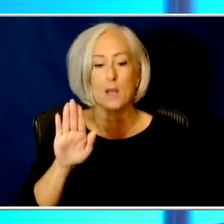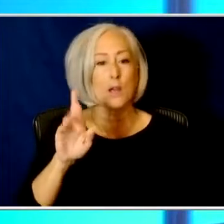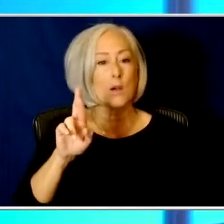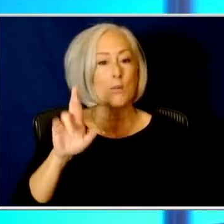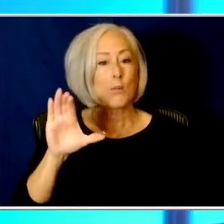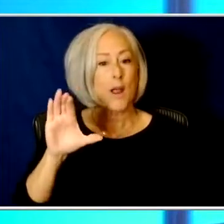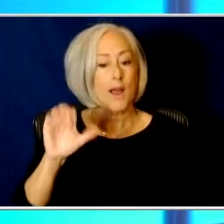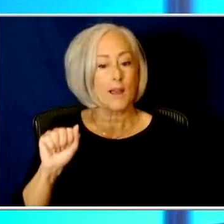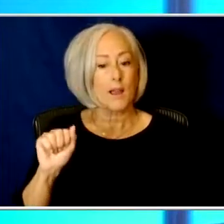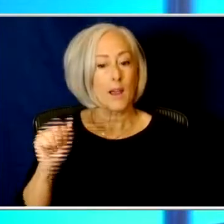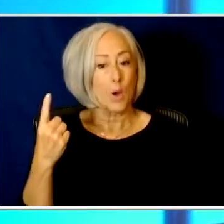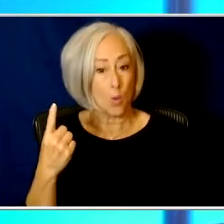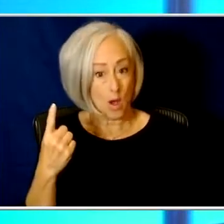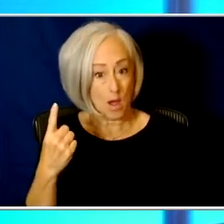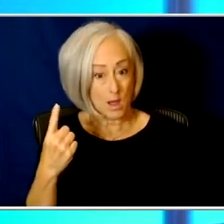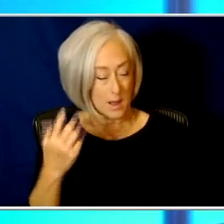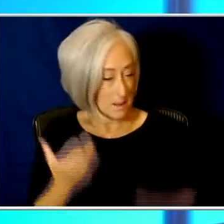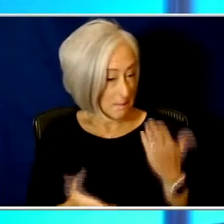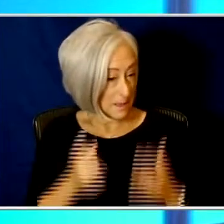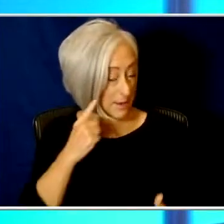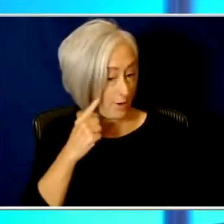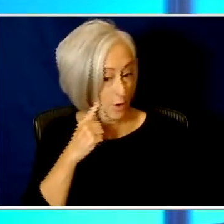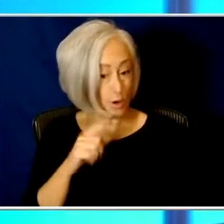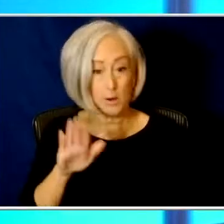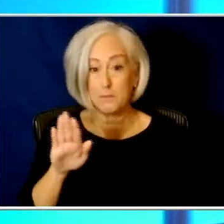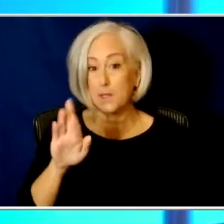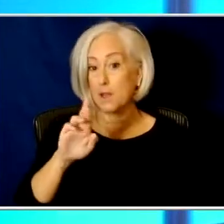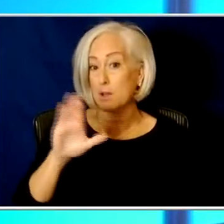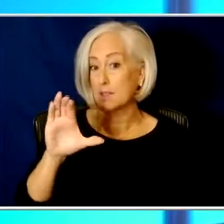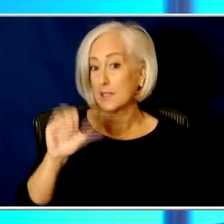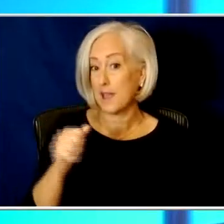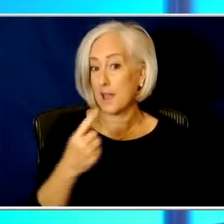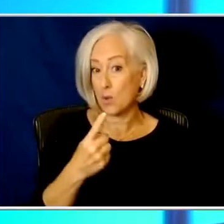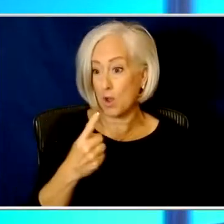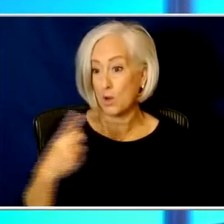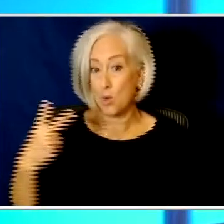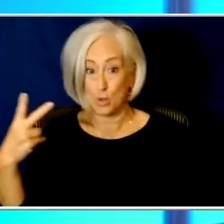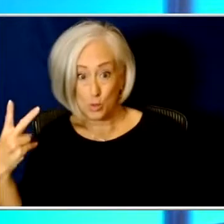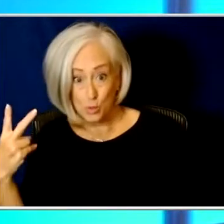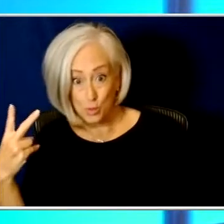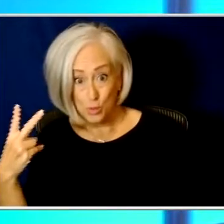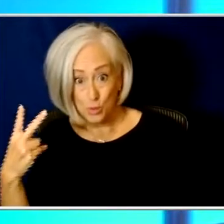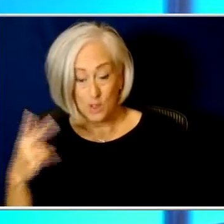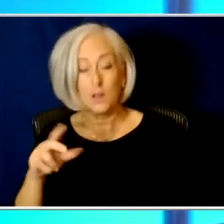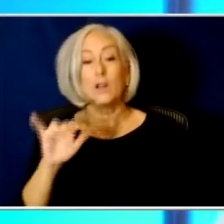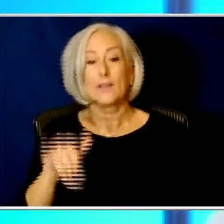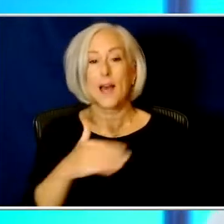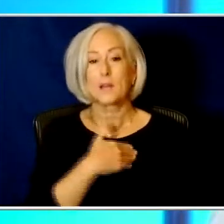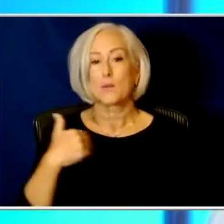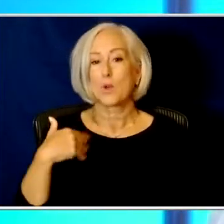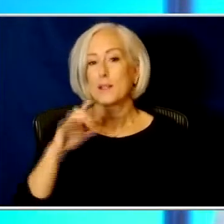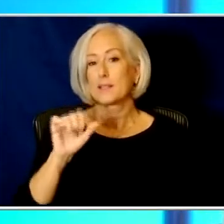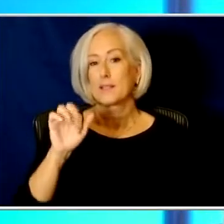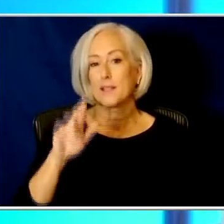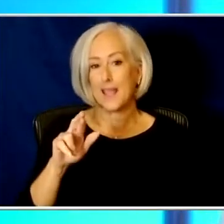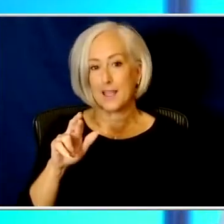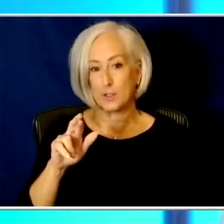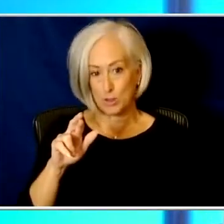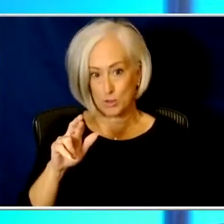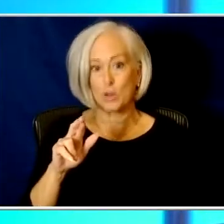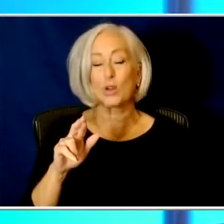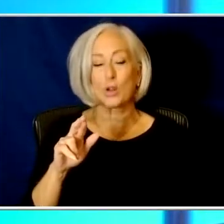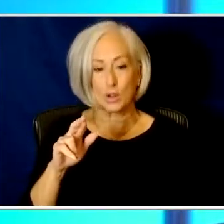may have heard of BRCA1, BRCA2, and that's the breast cancer gene that's usually associated with a higher risk